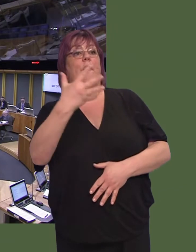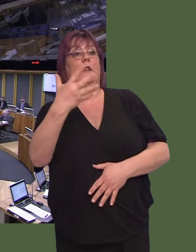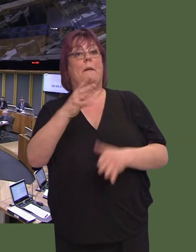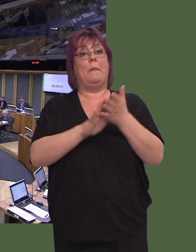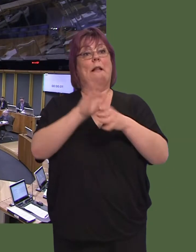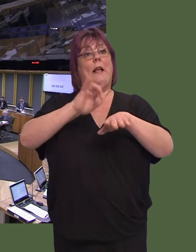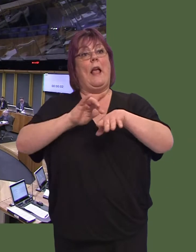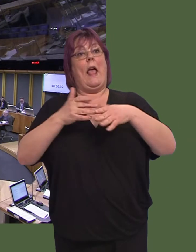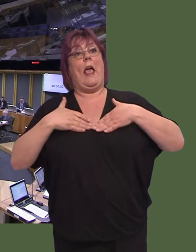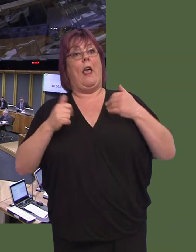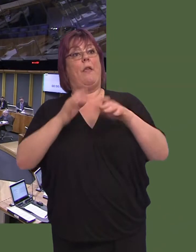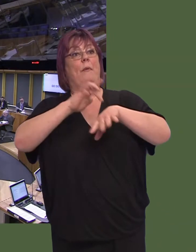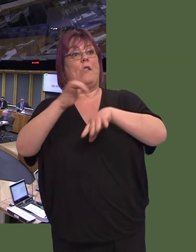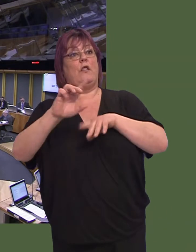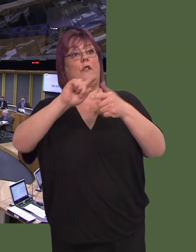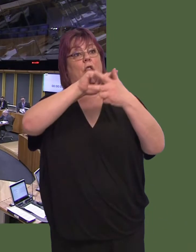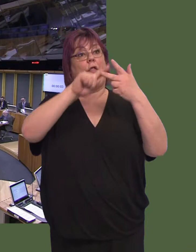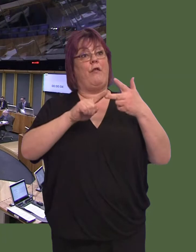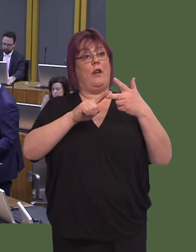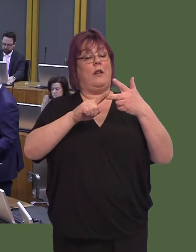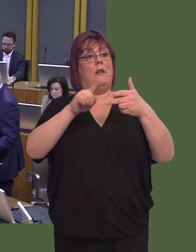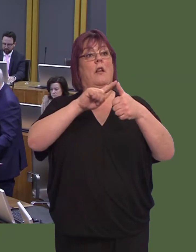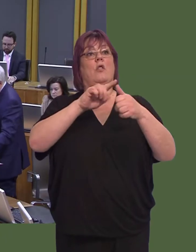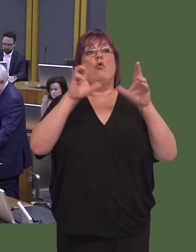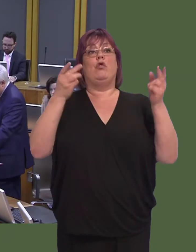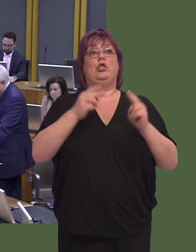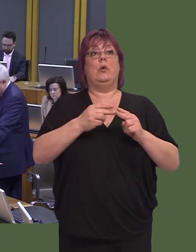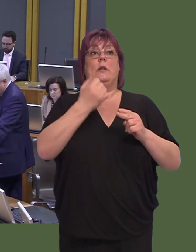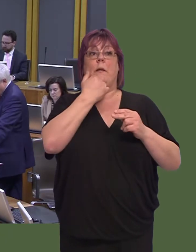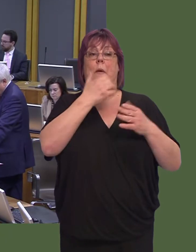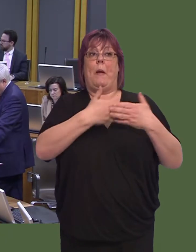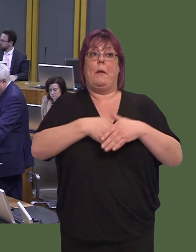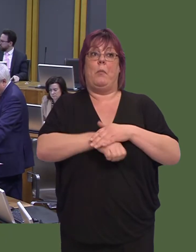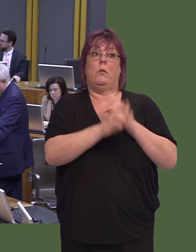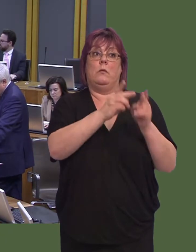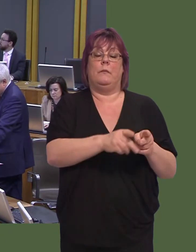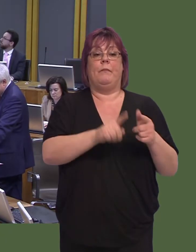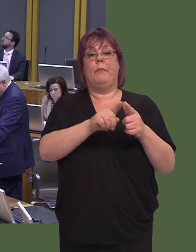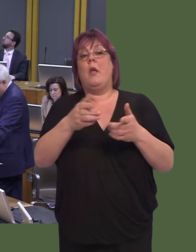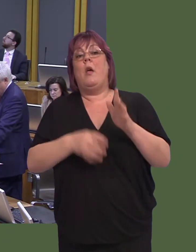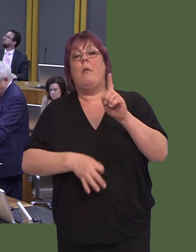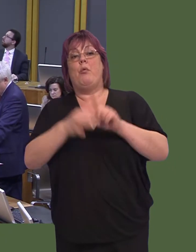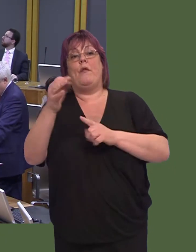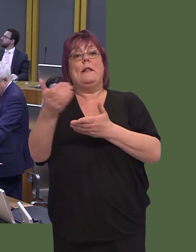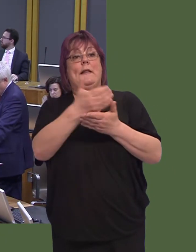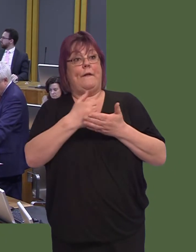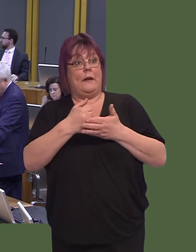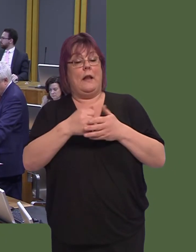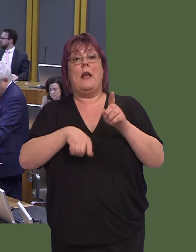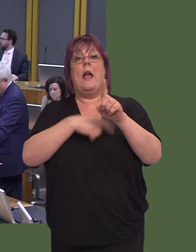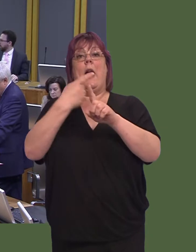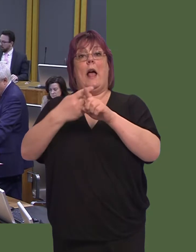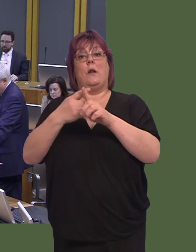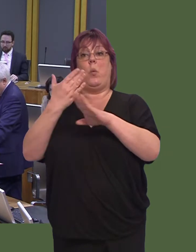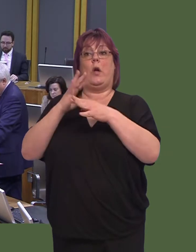Network has brought together health professionals to work on 3 priority areas: reducing stillbirth, improving the quality and safety of services, and working